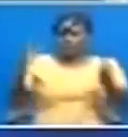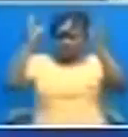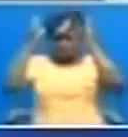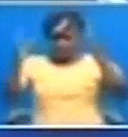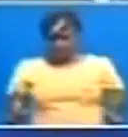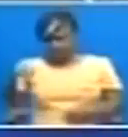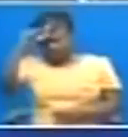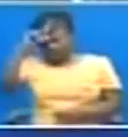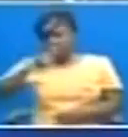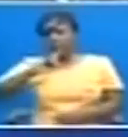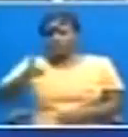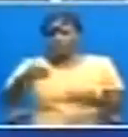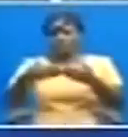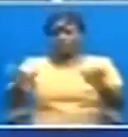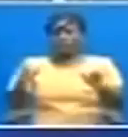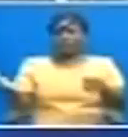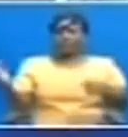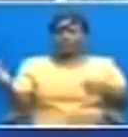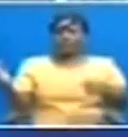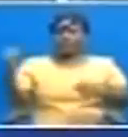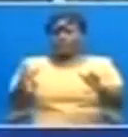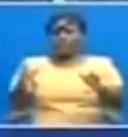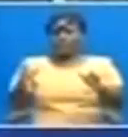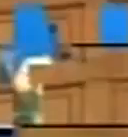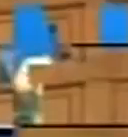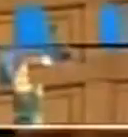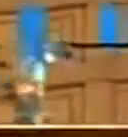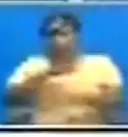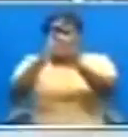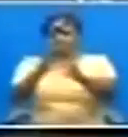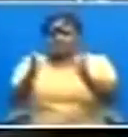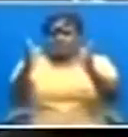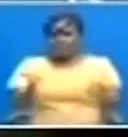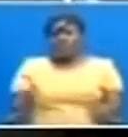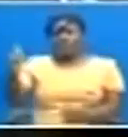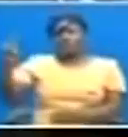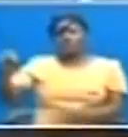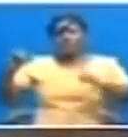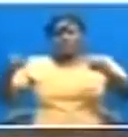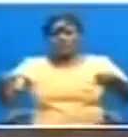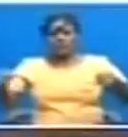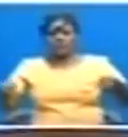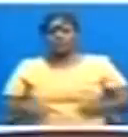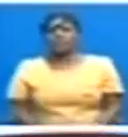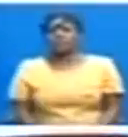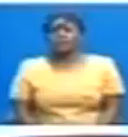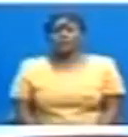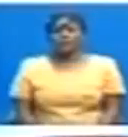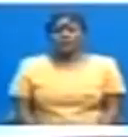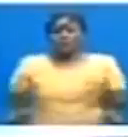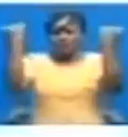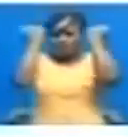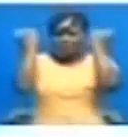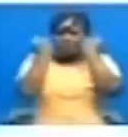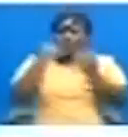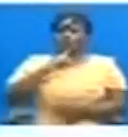the government ordered the reopening of schools on Monday. KTN News. So the court has